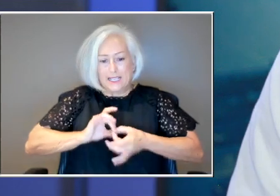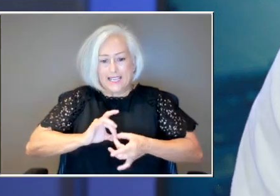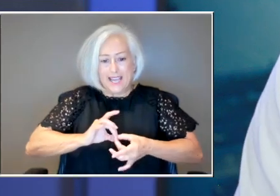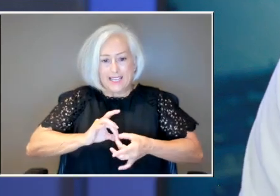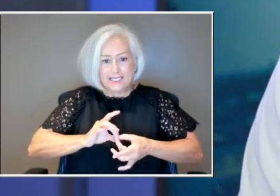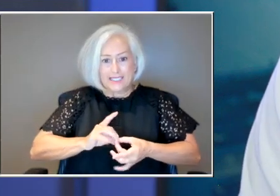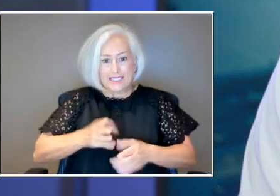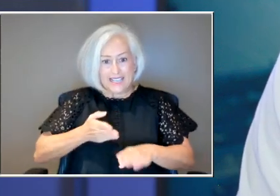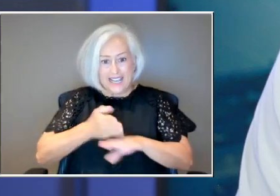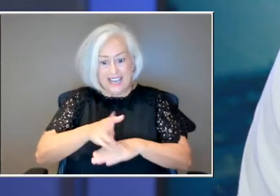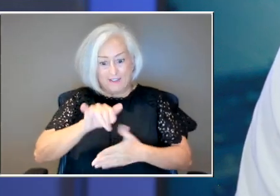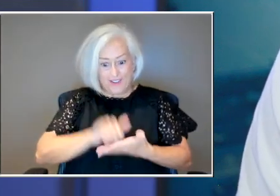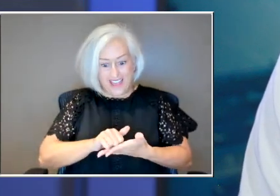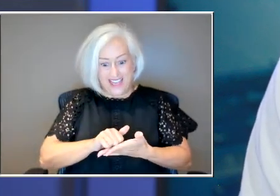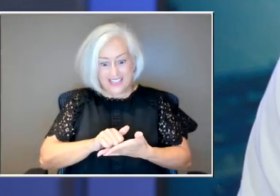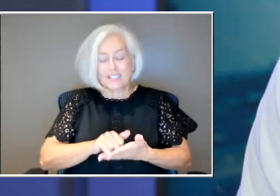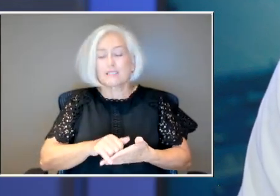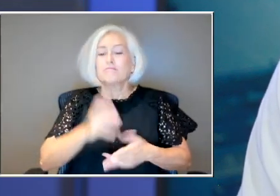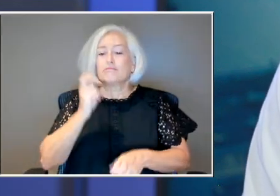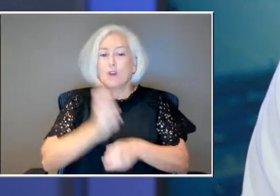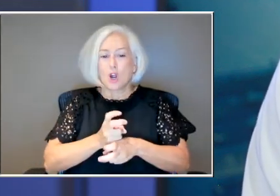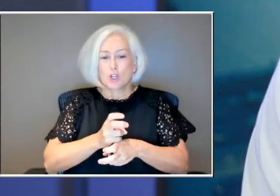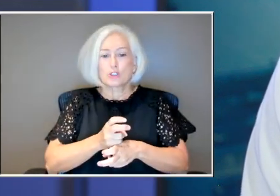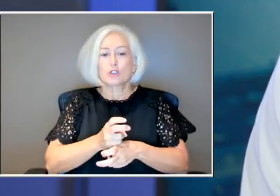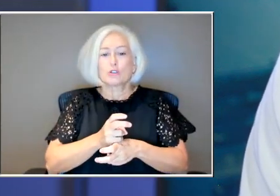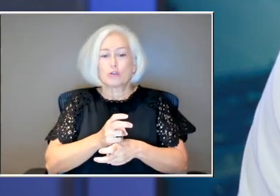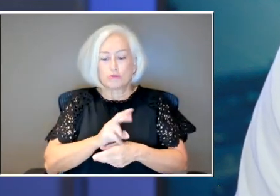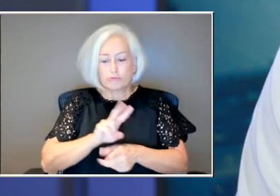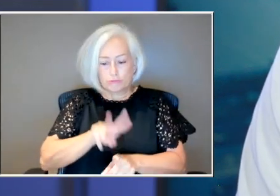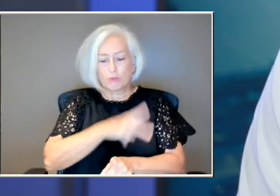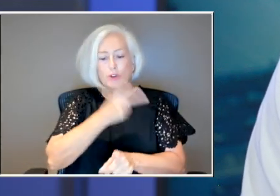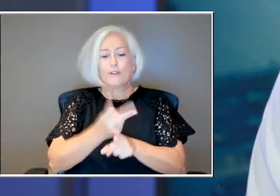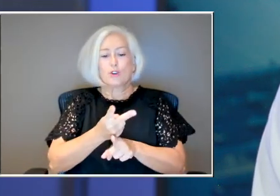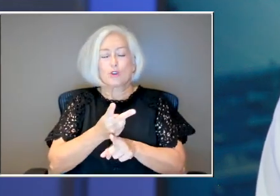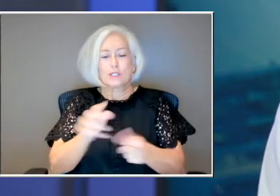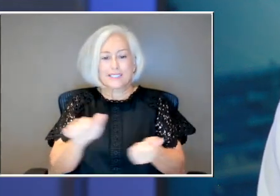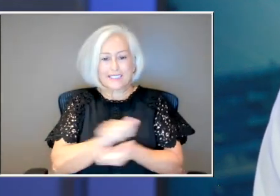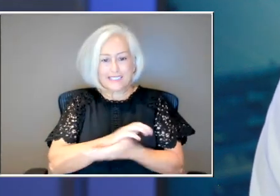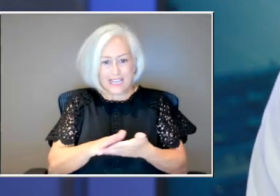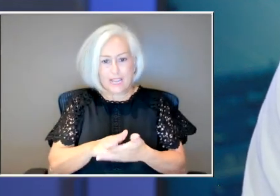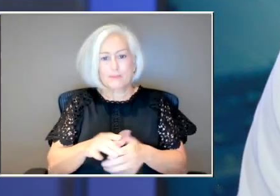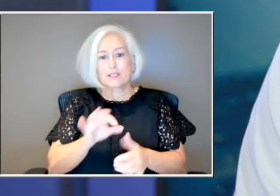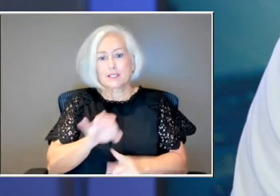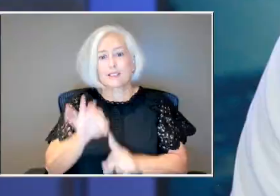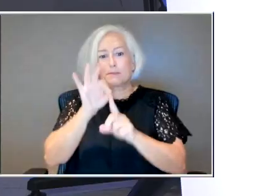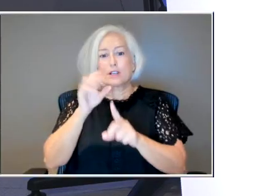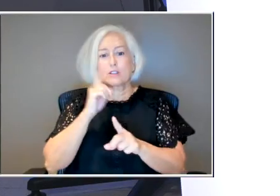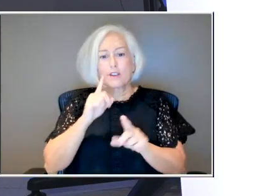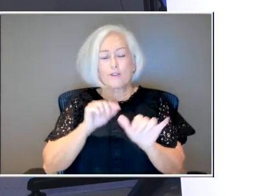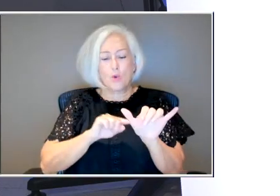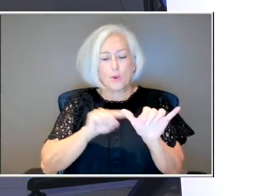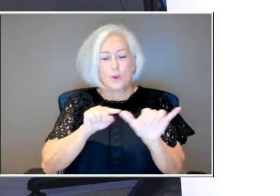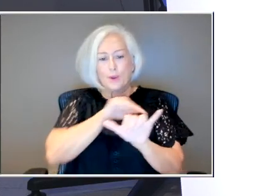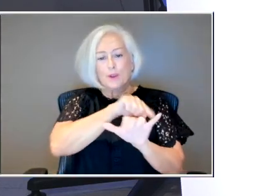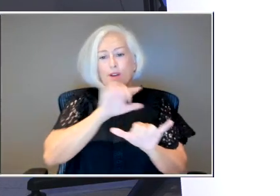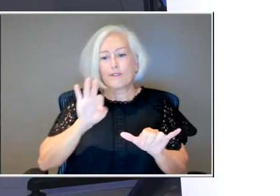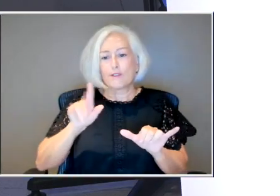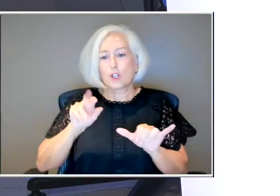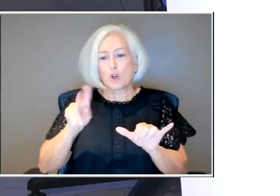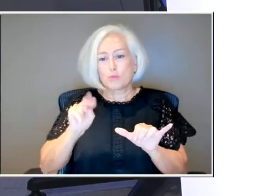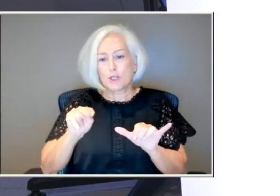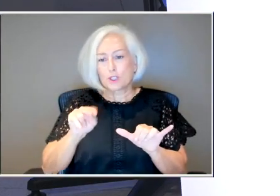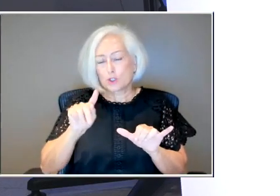damage that's done to those organs, especially things like the fallopian tubes and as that pertains to pregnancy. Here at the health system, we have endometrial